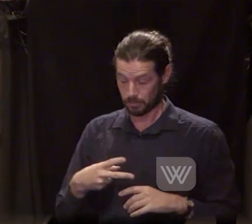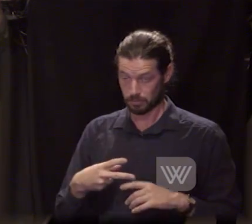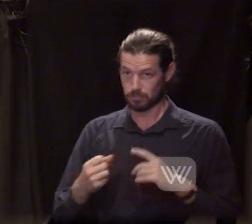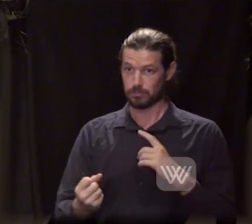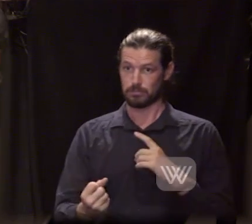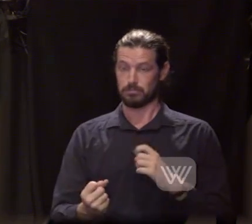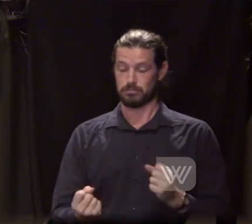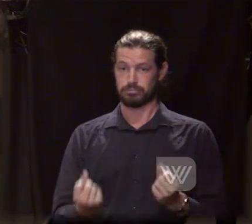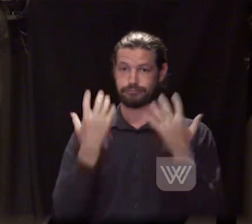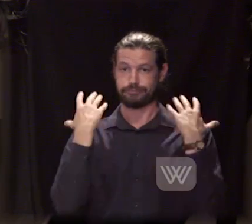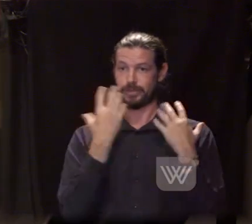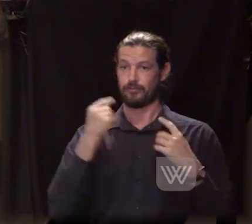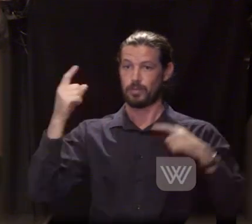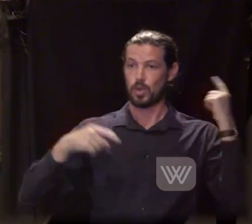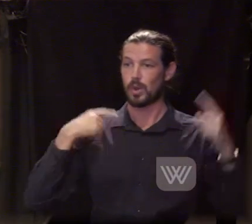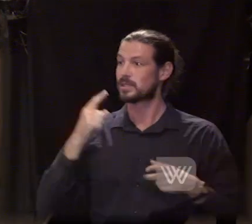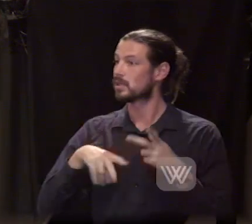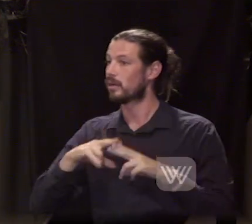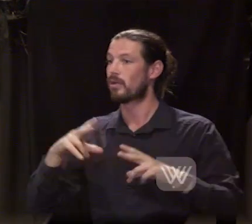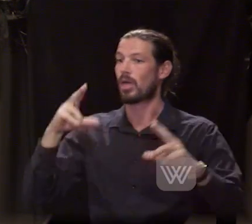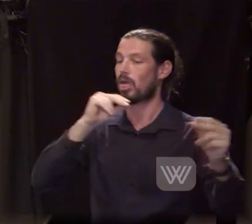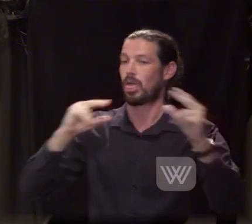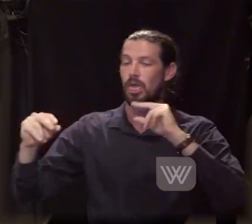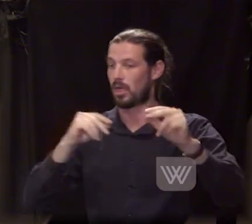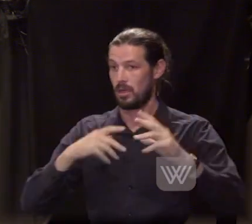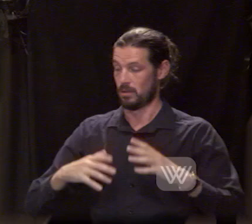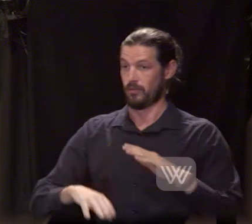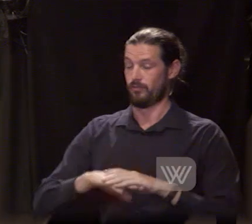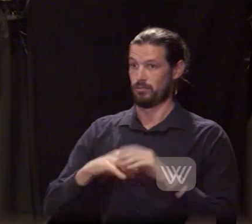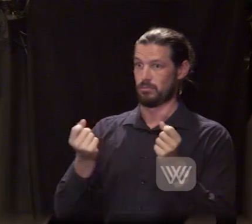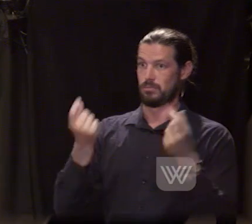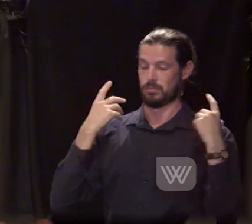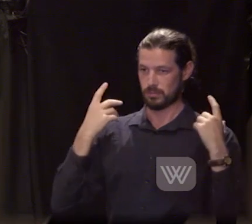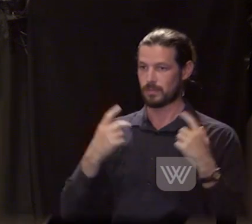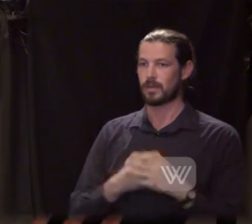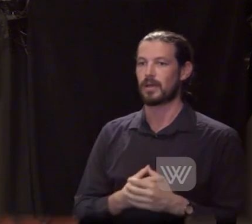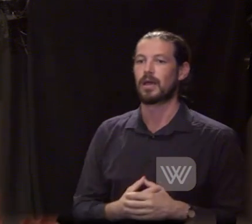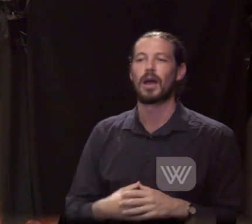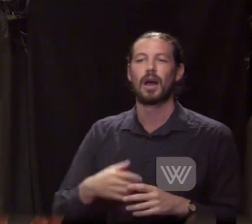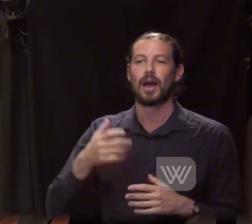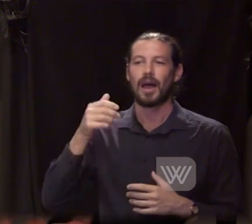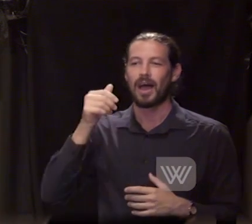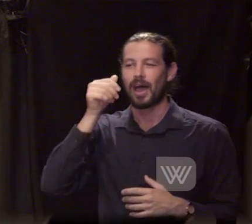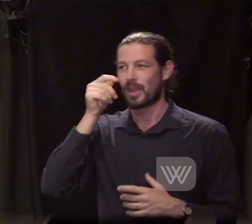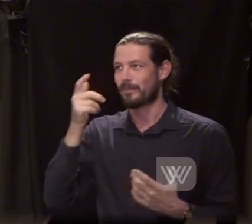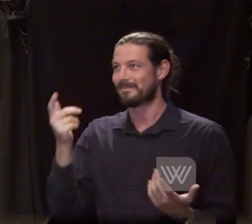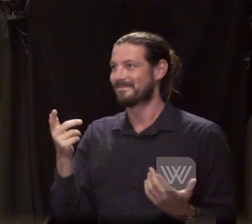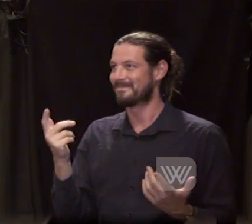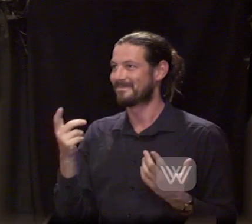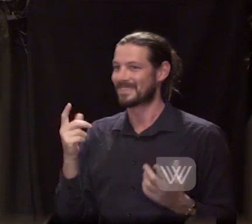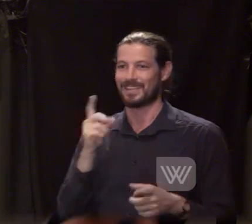Large groups of people talking different conversations, I can't pay attention to it all. And I know you can only pay attention to 1.4 conversations at a